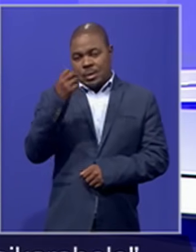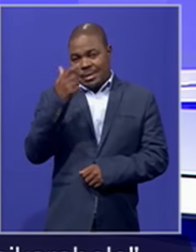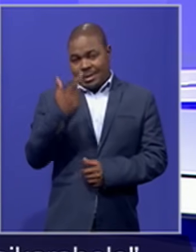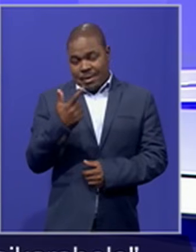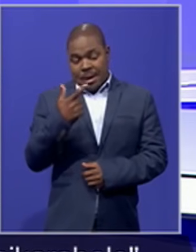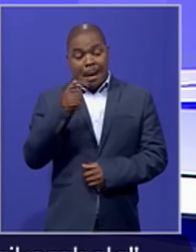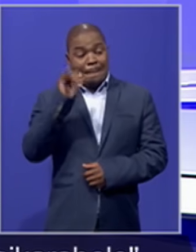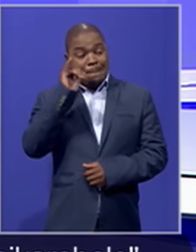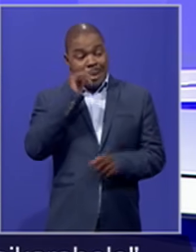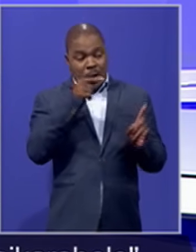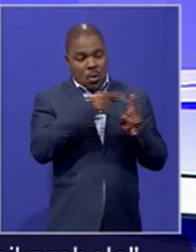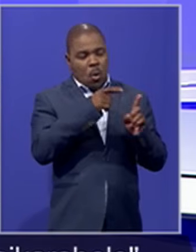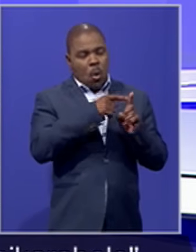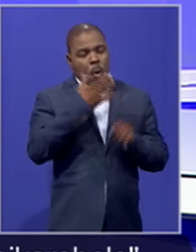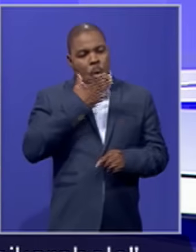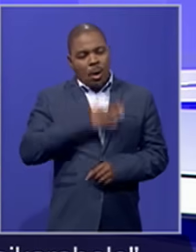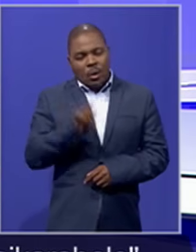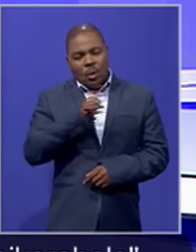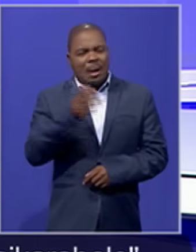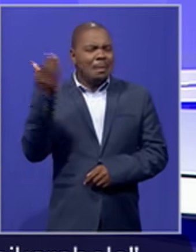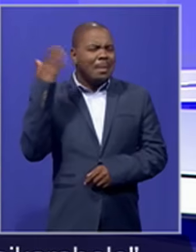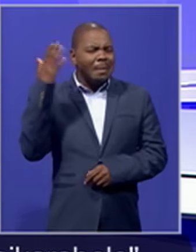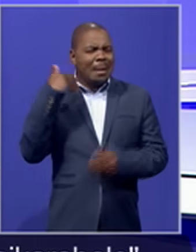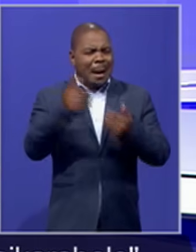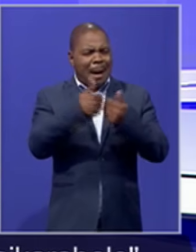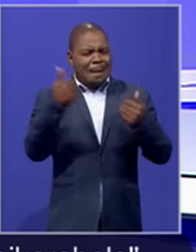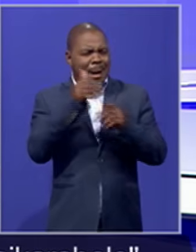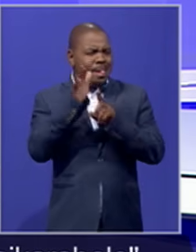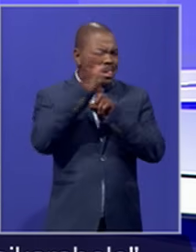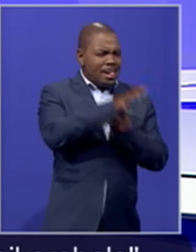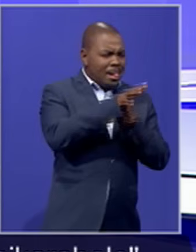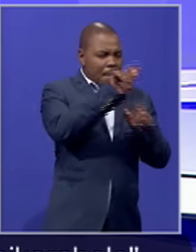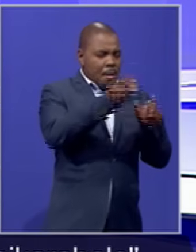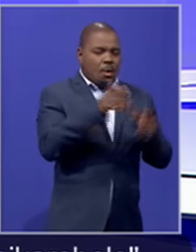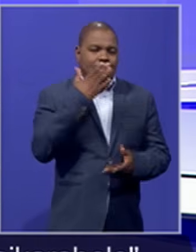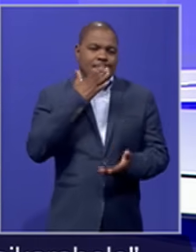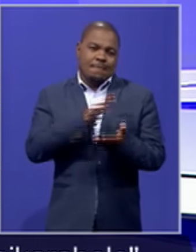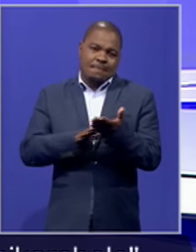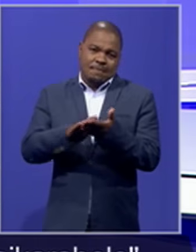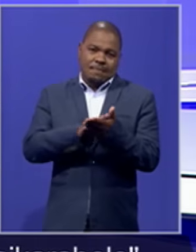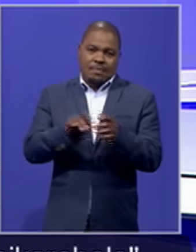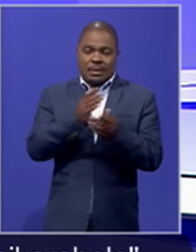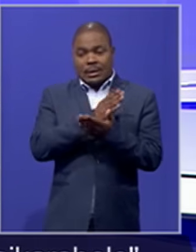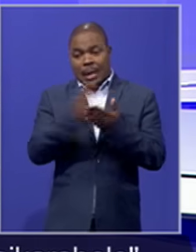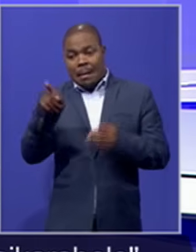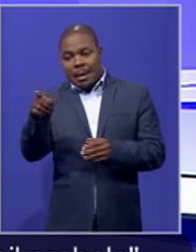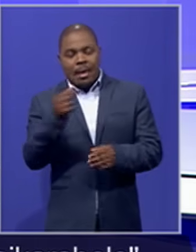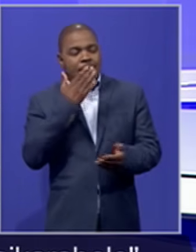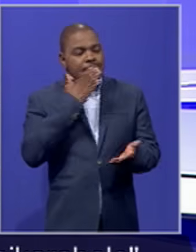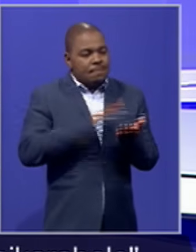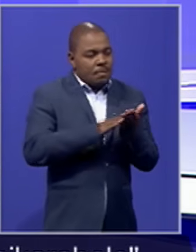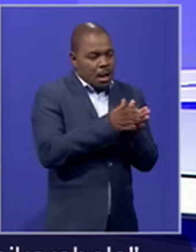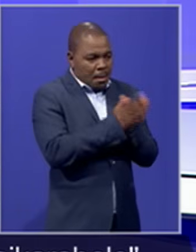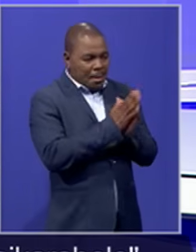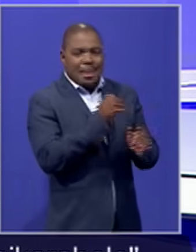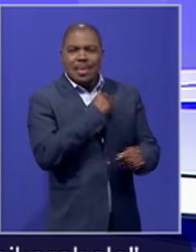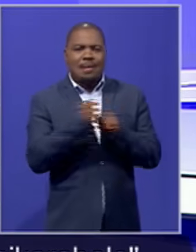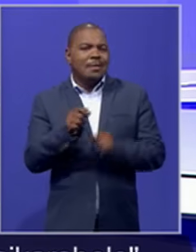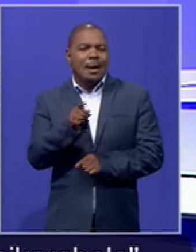Mbeki o be a nyaka go lebalela badirabošula nakong ya mmušo wa kgatelelo bao ba bangwe ba bona ba sa ka go ba dira dikgopelo